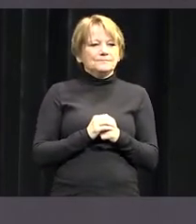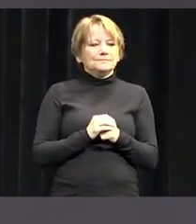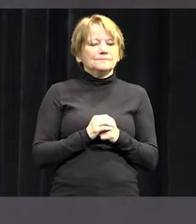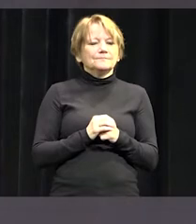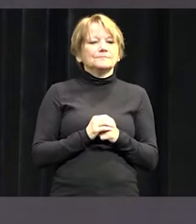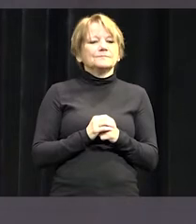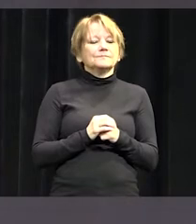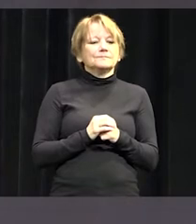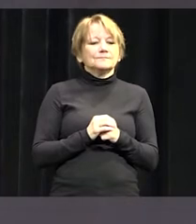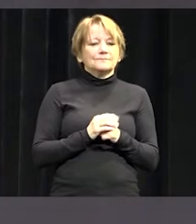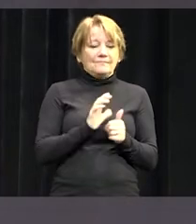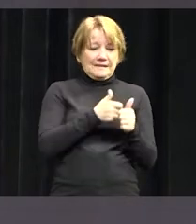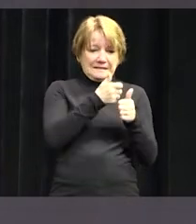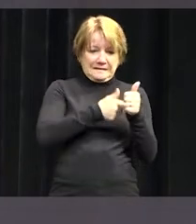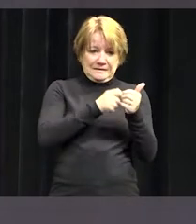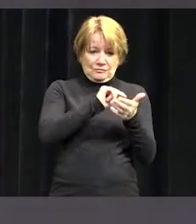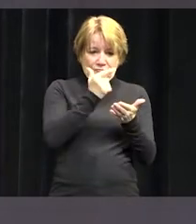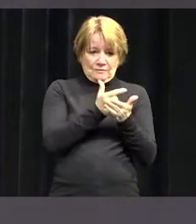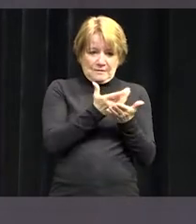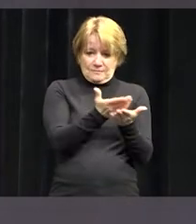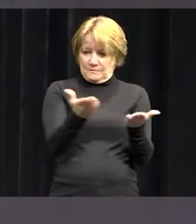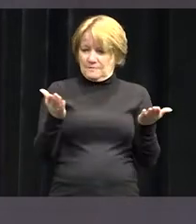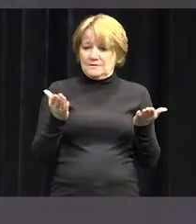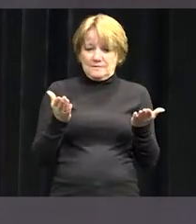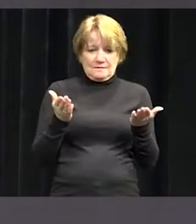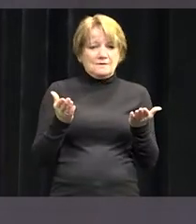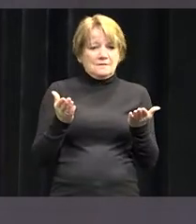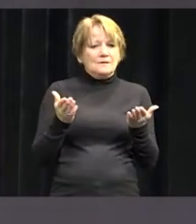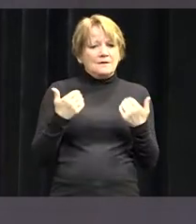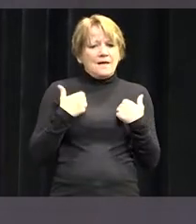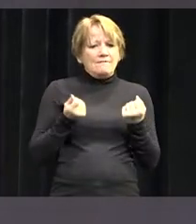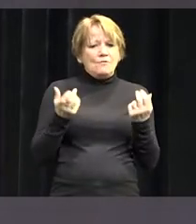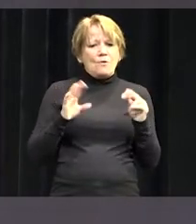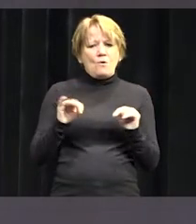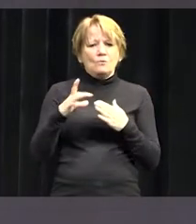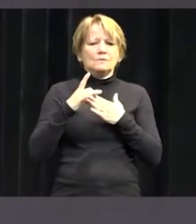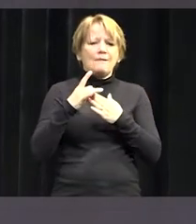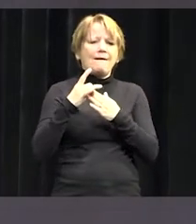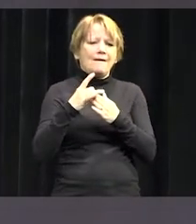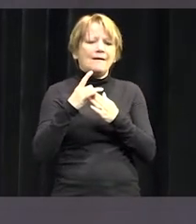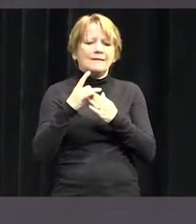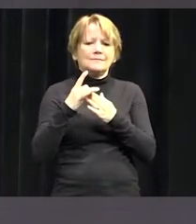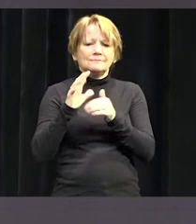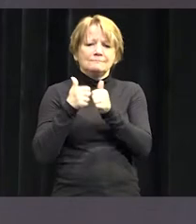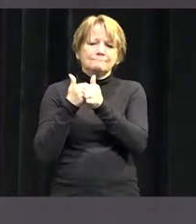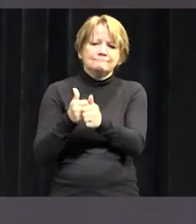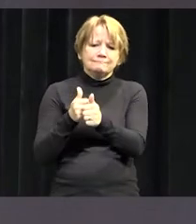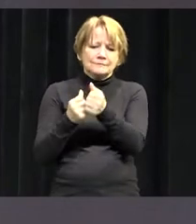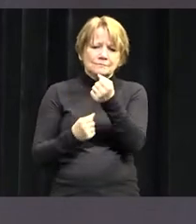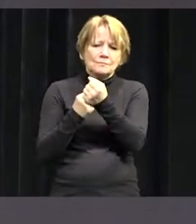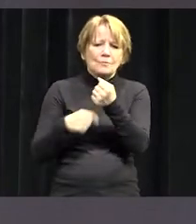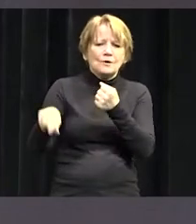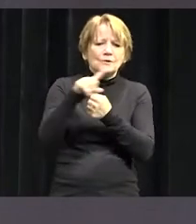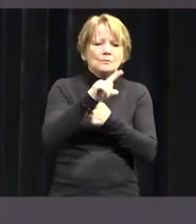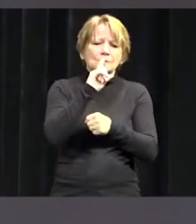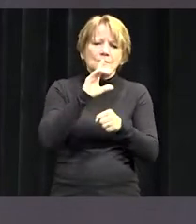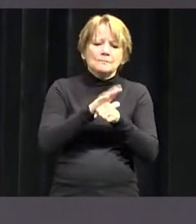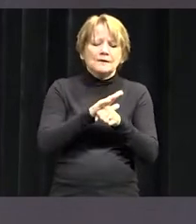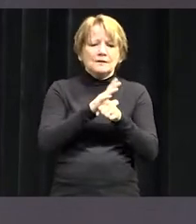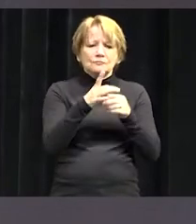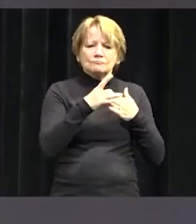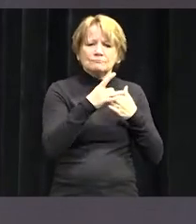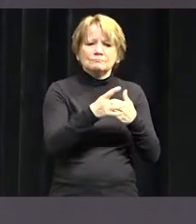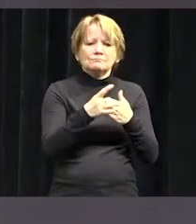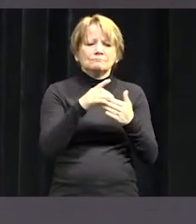successful landing they were all committed to getting you to the right place and they are